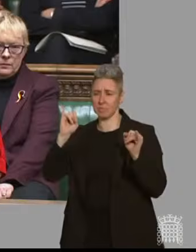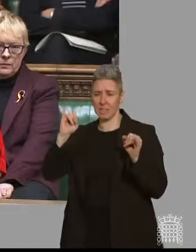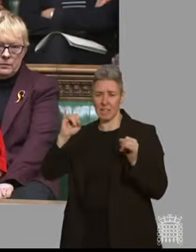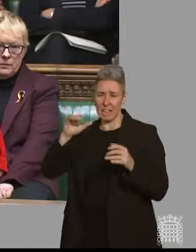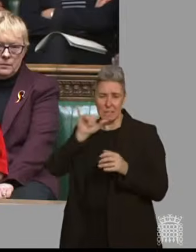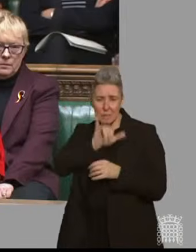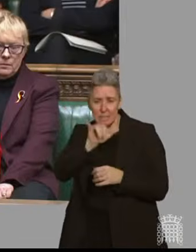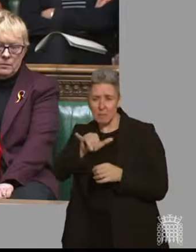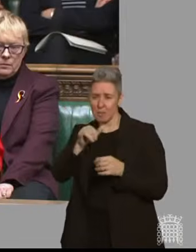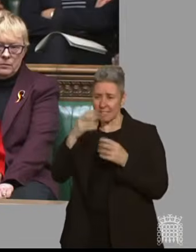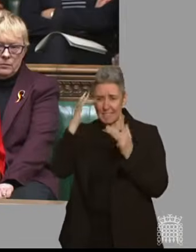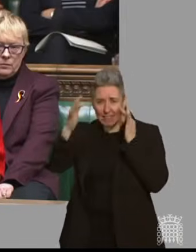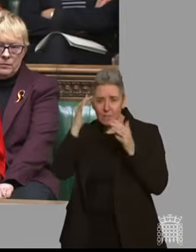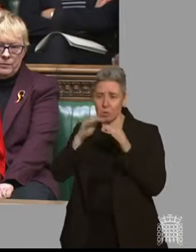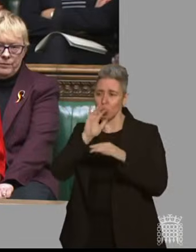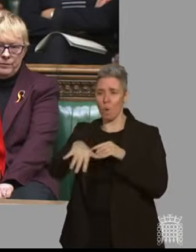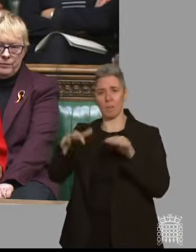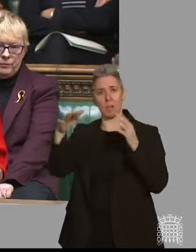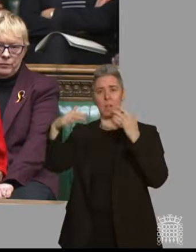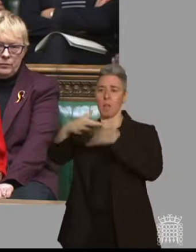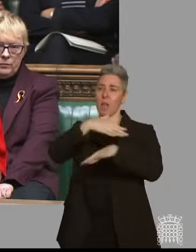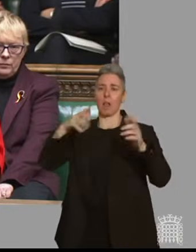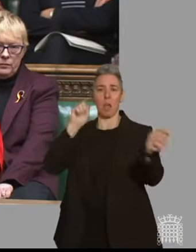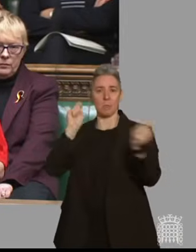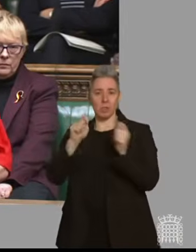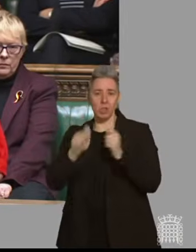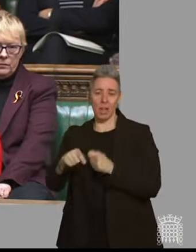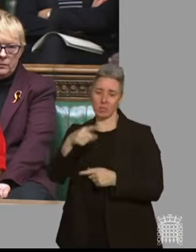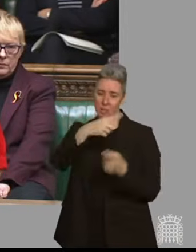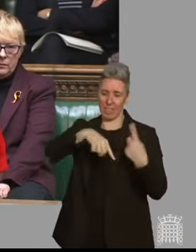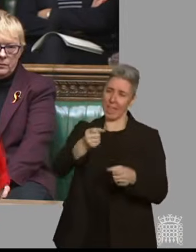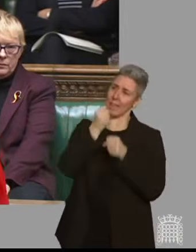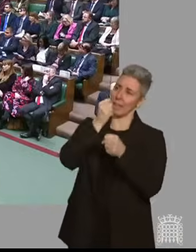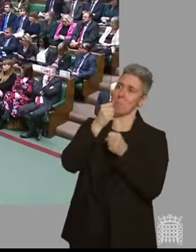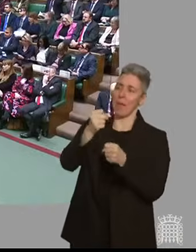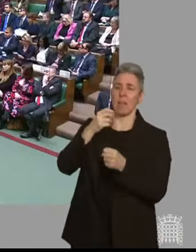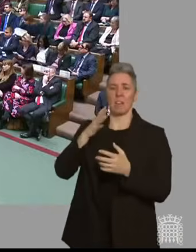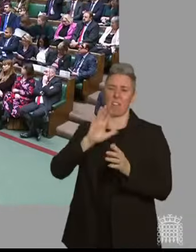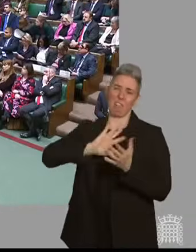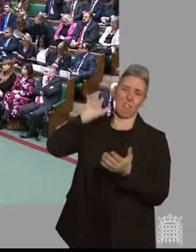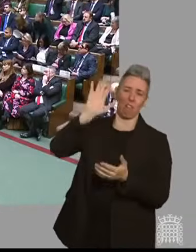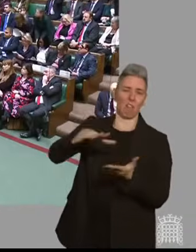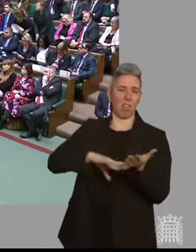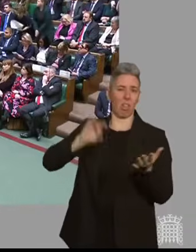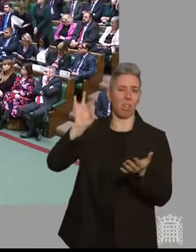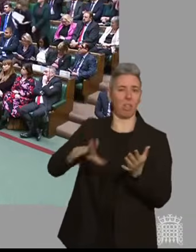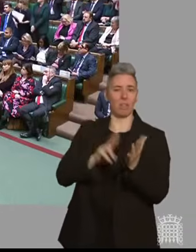zero. Does the Prime Minister share their views?